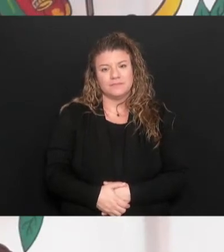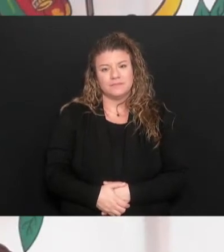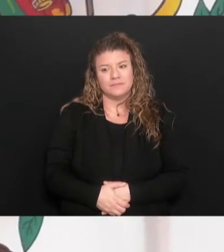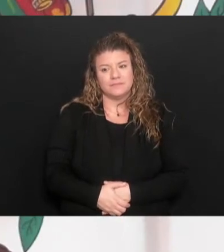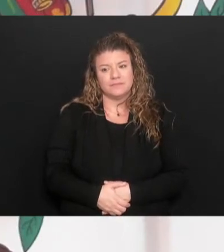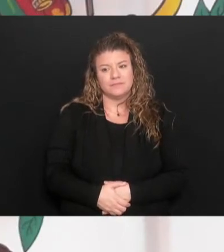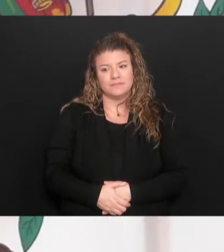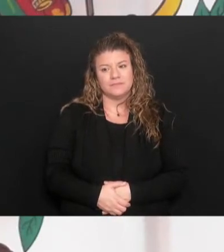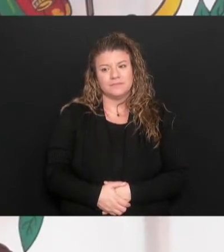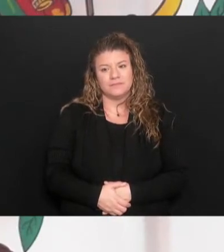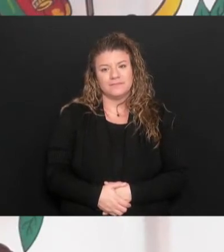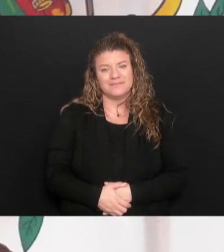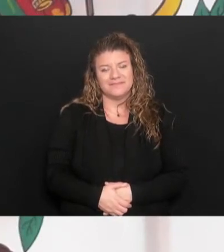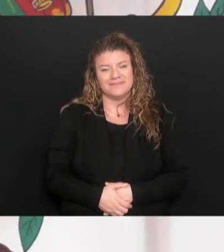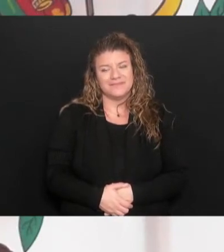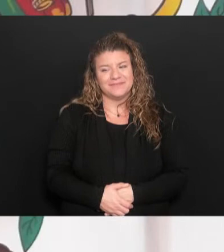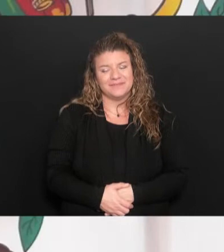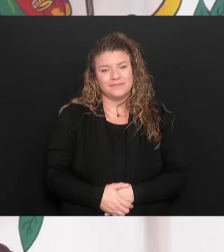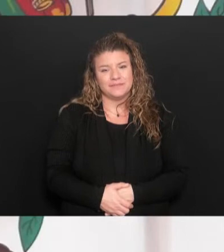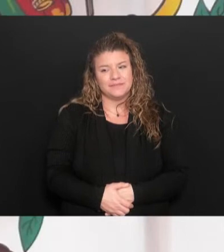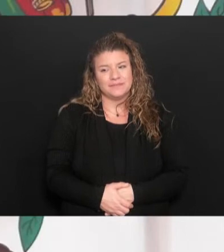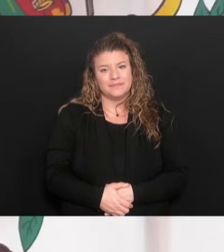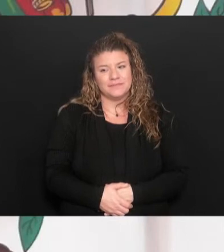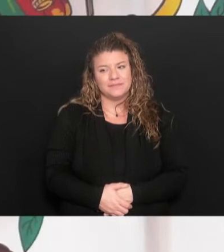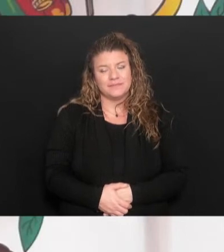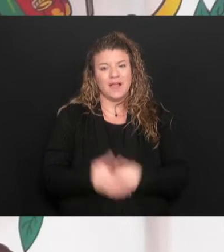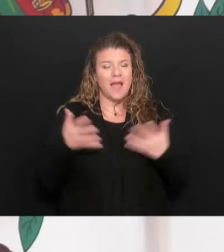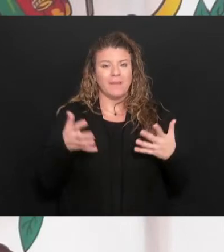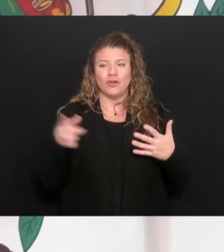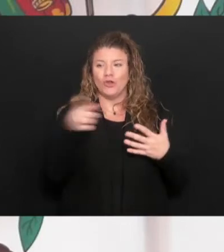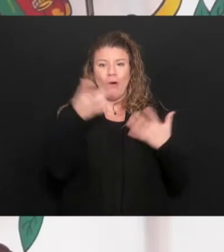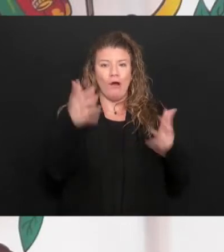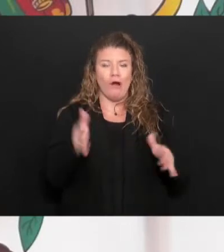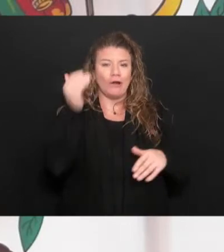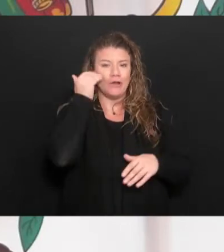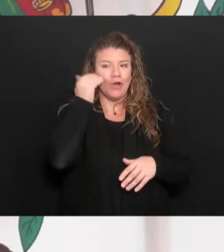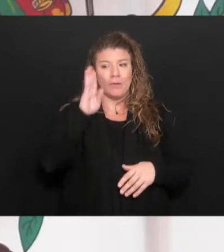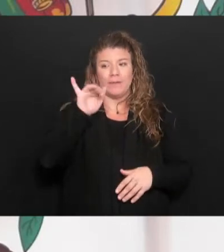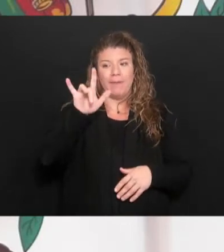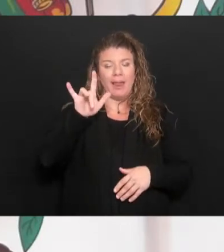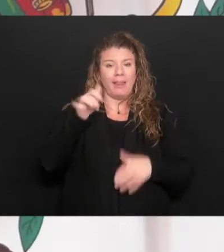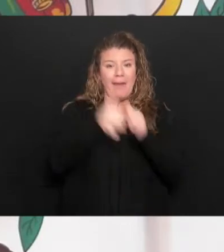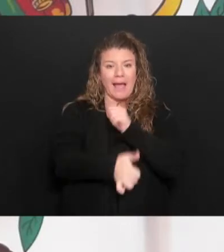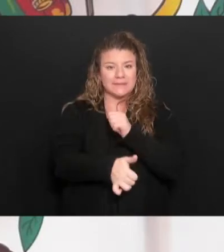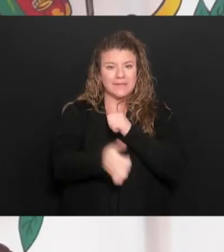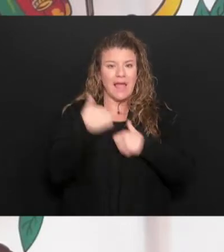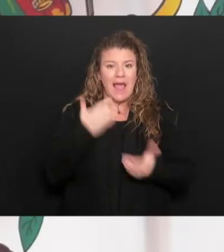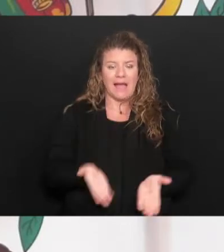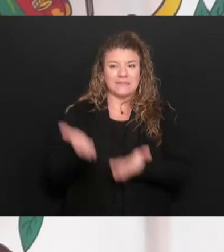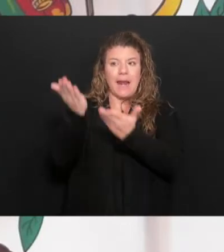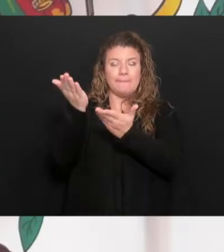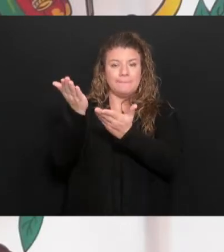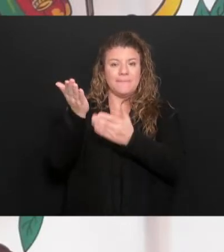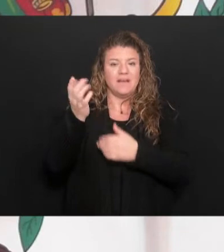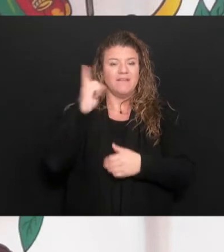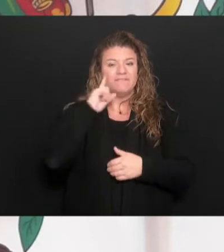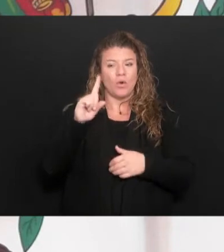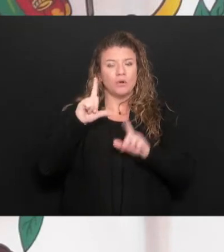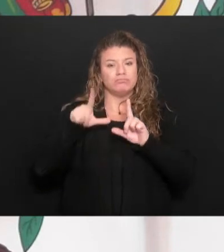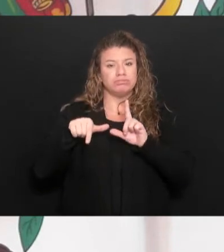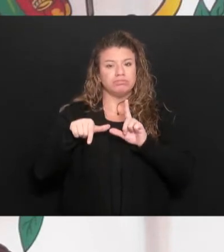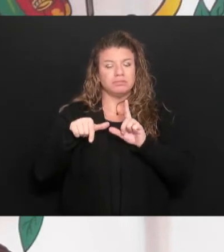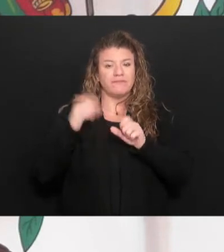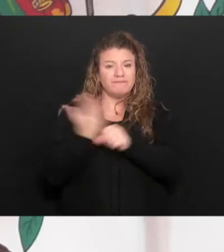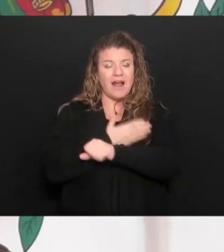There's no point, I don't think, in going back through, you know, the bill that we passed and I sent up in regard to, you know, terminating people